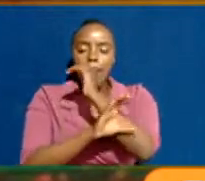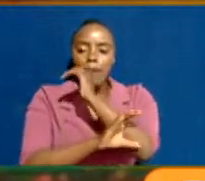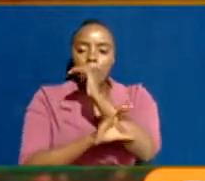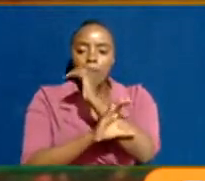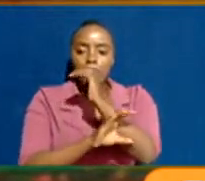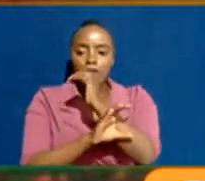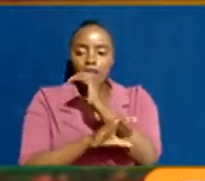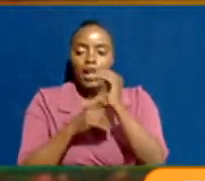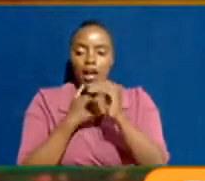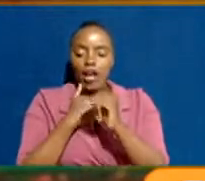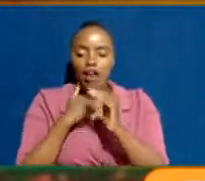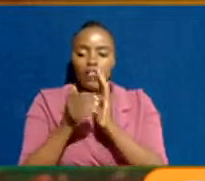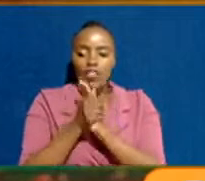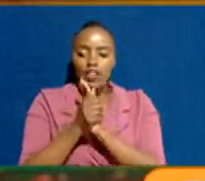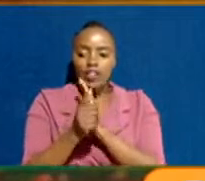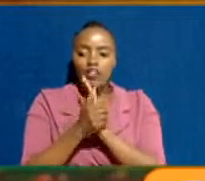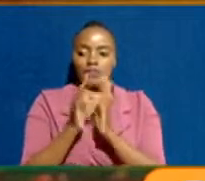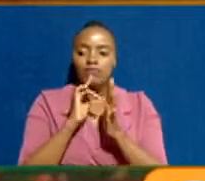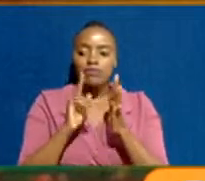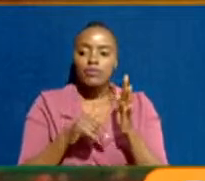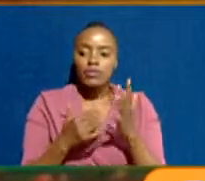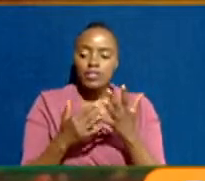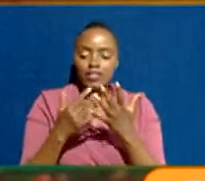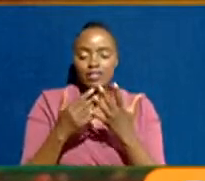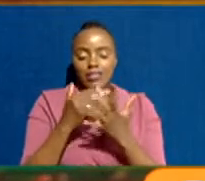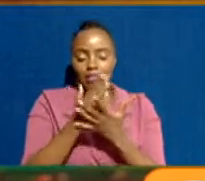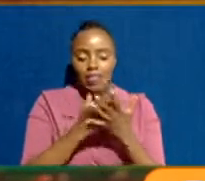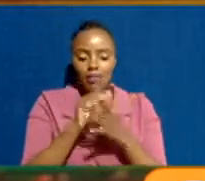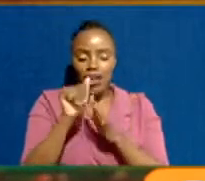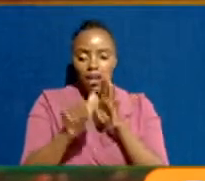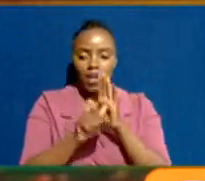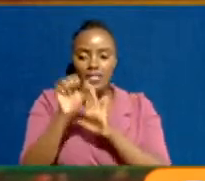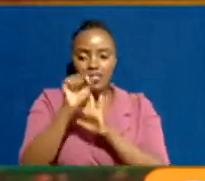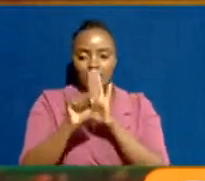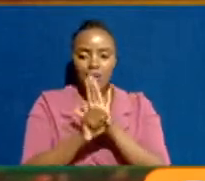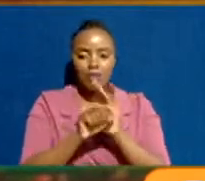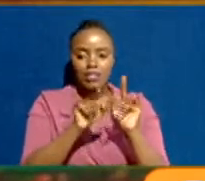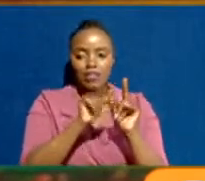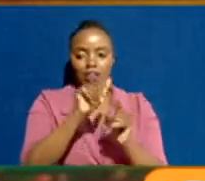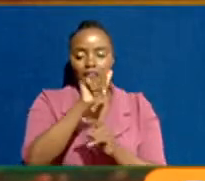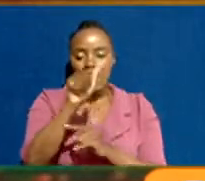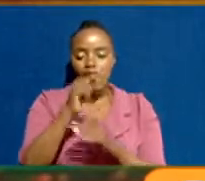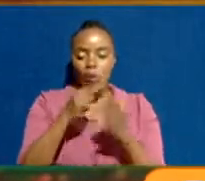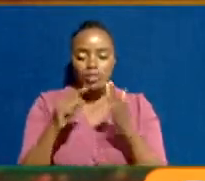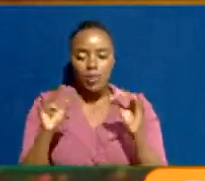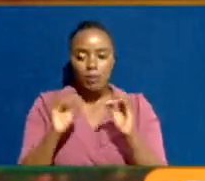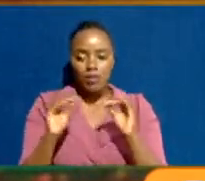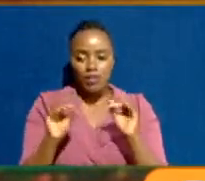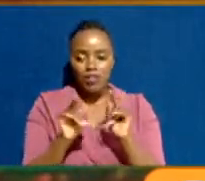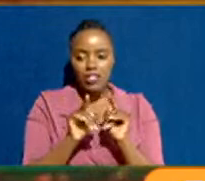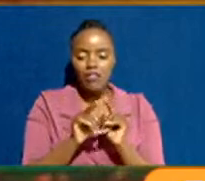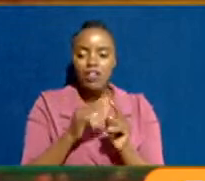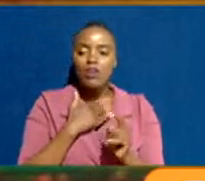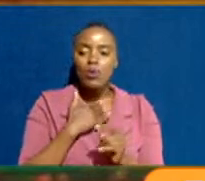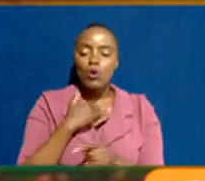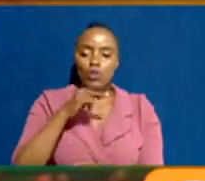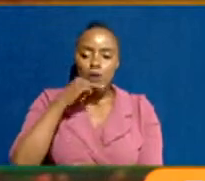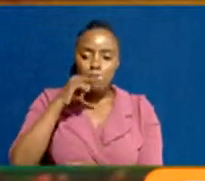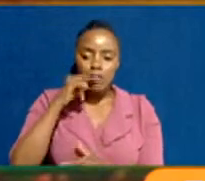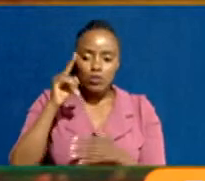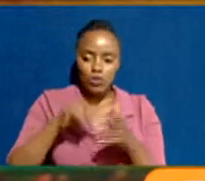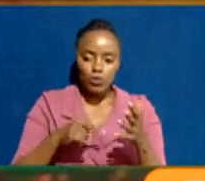took those competencies and they were taught under subjects. Yeah. For others, it was across the subjects. And Trevor, I want to mention